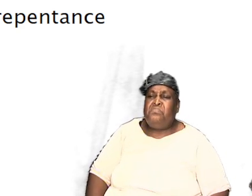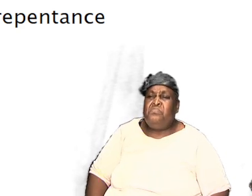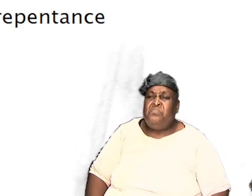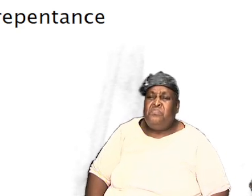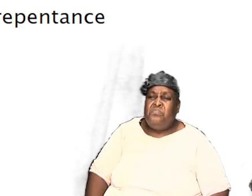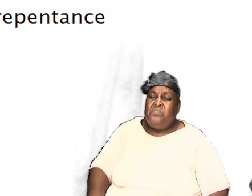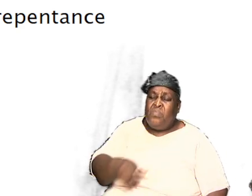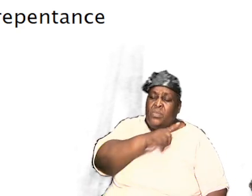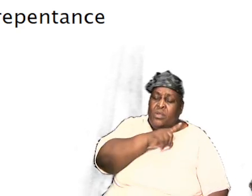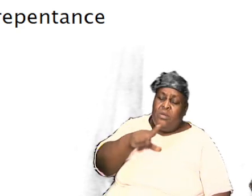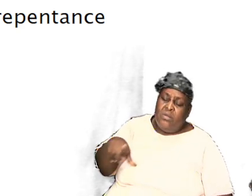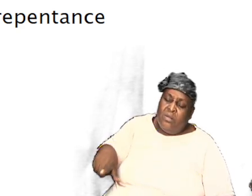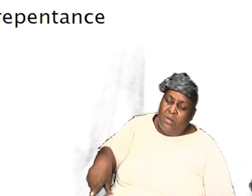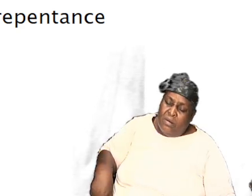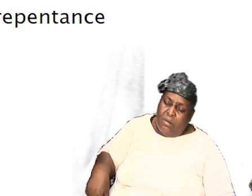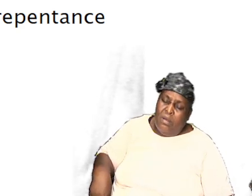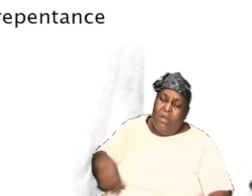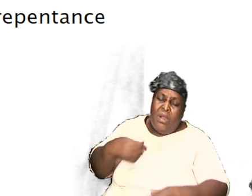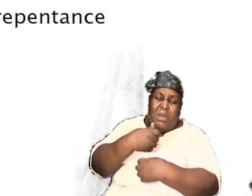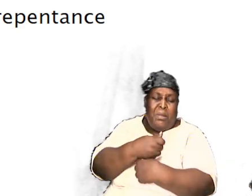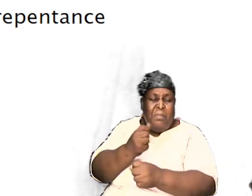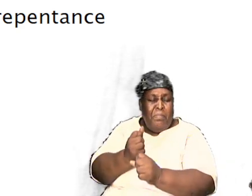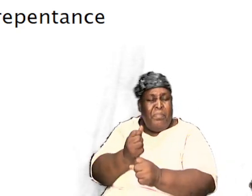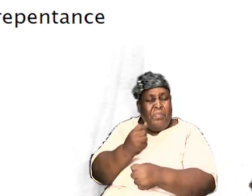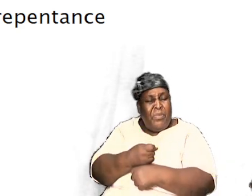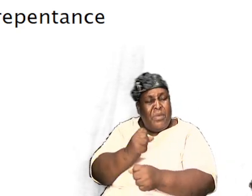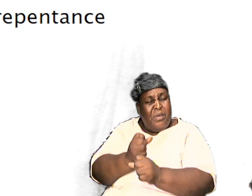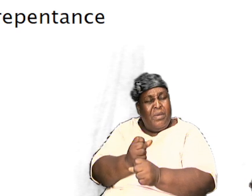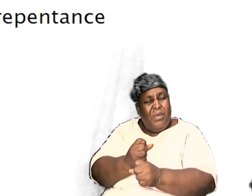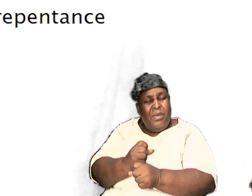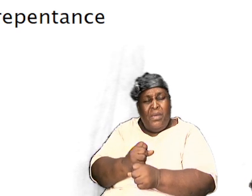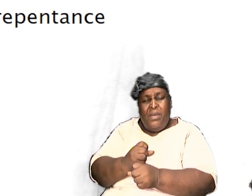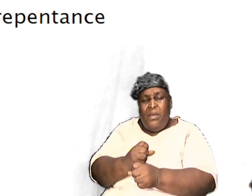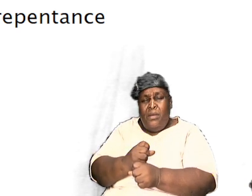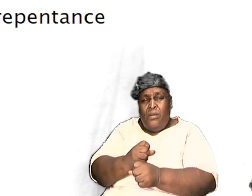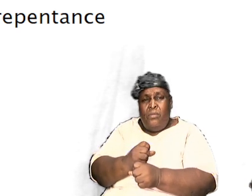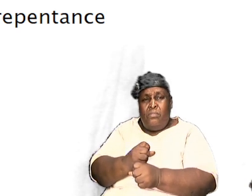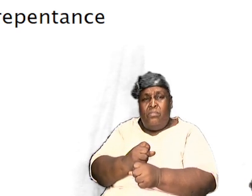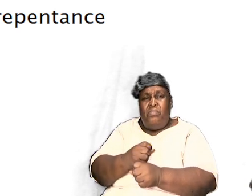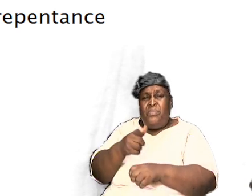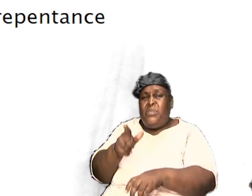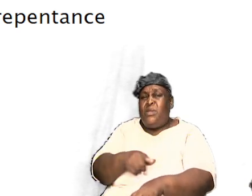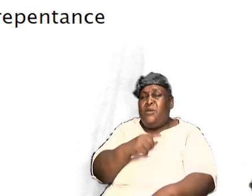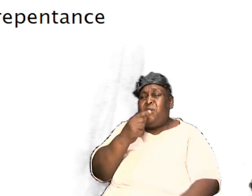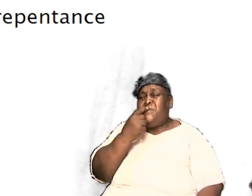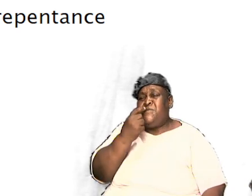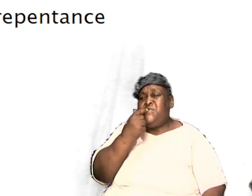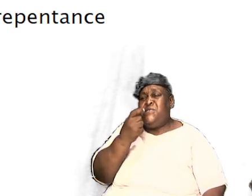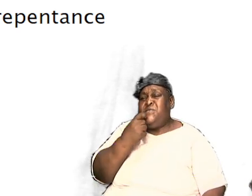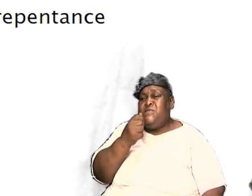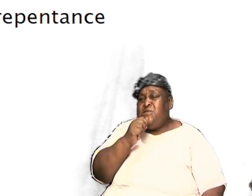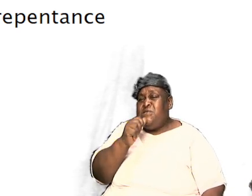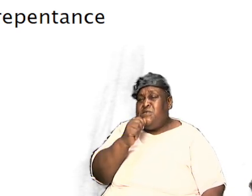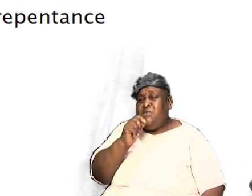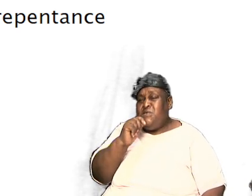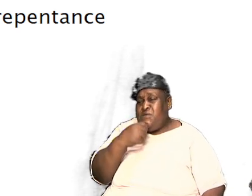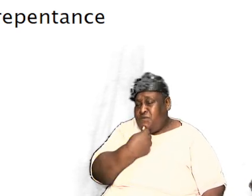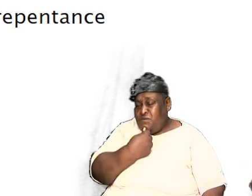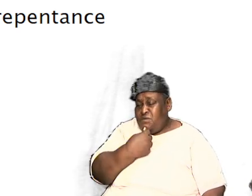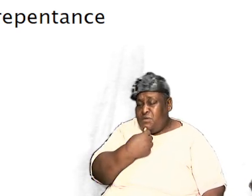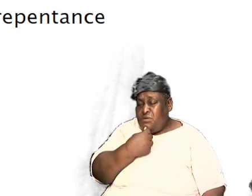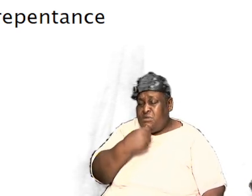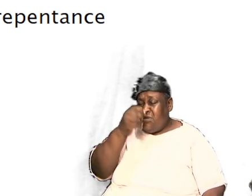The Lord allowed him, and this is because of God that we serve him. This is long suffering, and the Lord allowed him room to